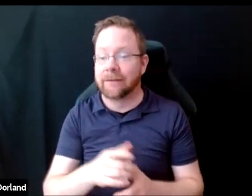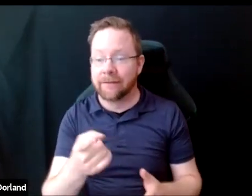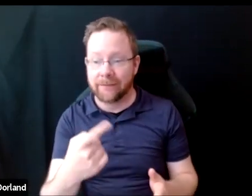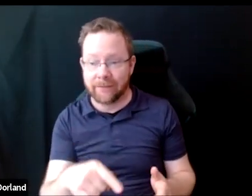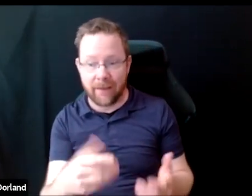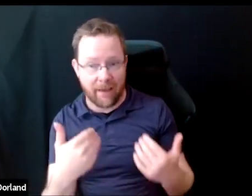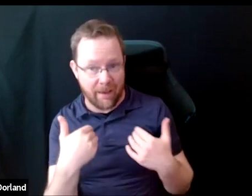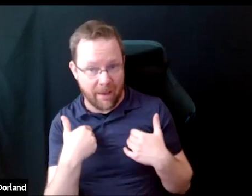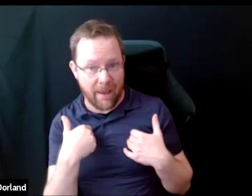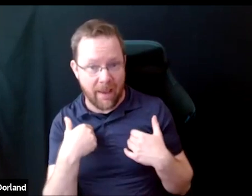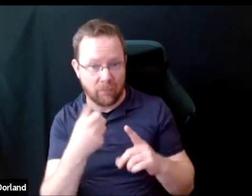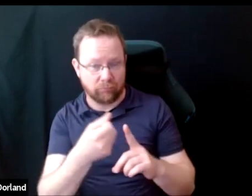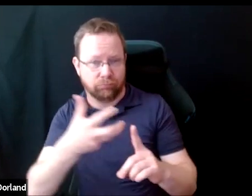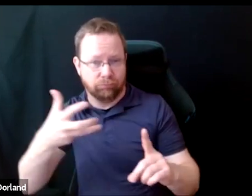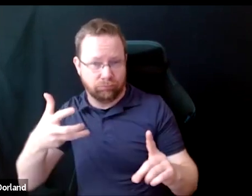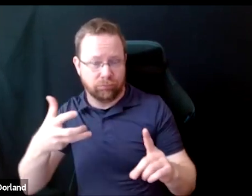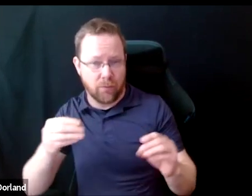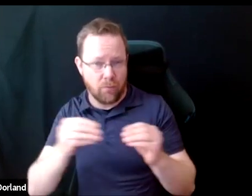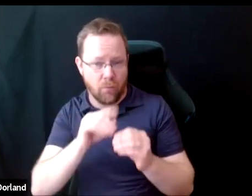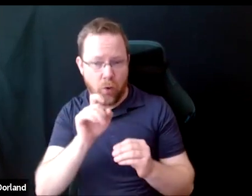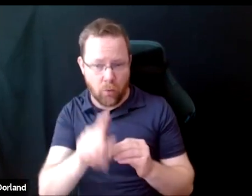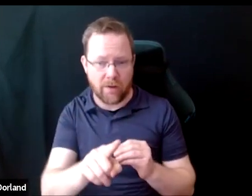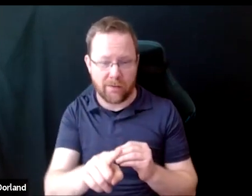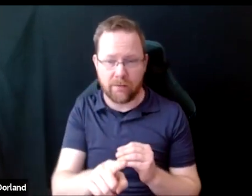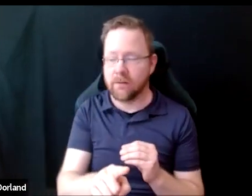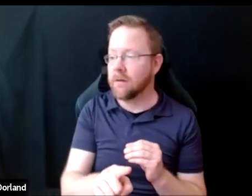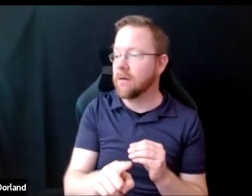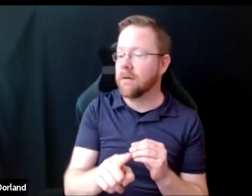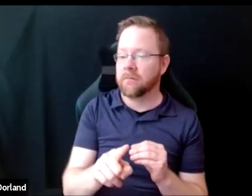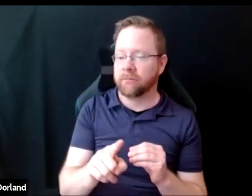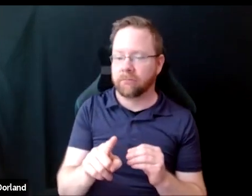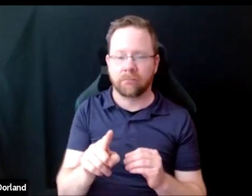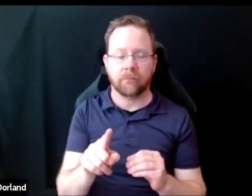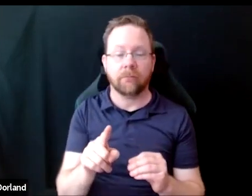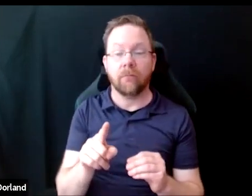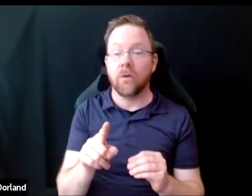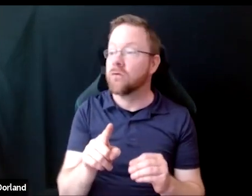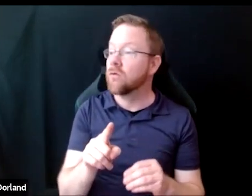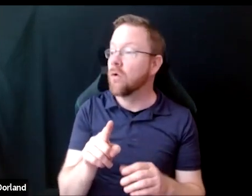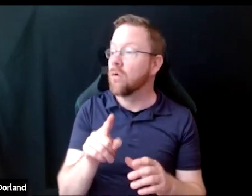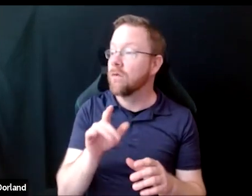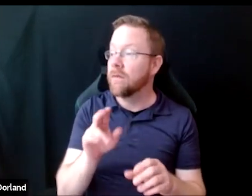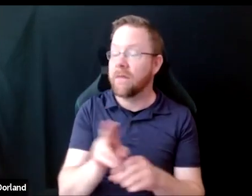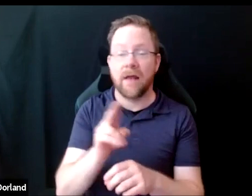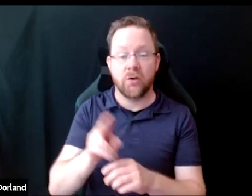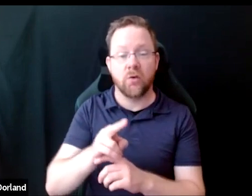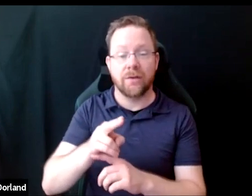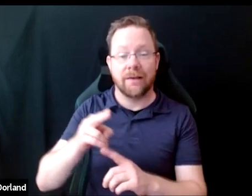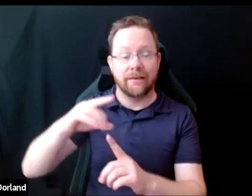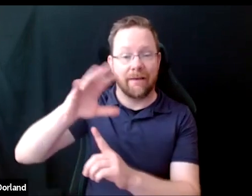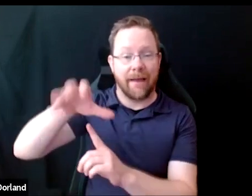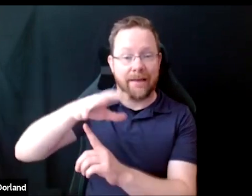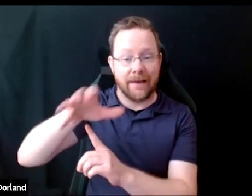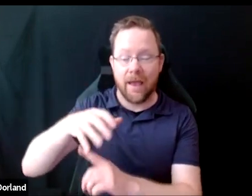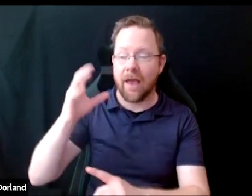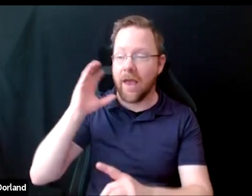an expanded question. They say, to expand the question, radio telemetry uses an antenna and radio signals, which are made up